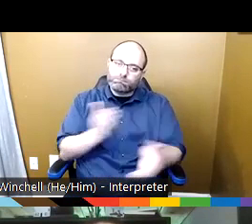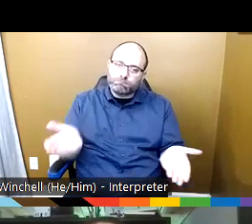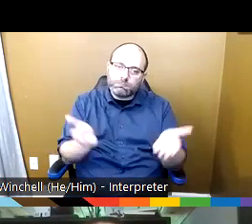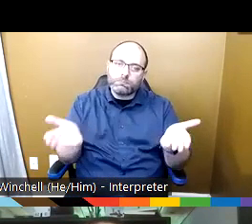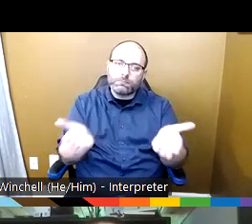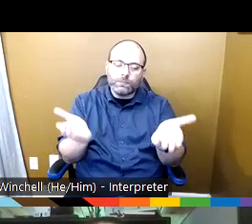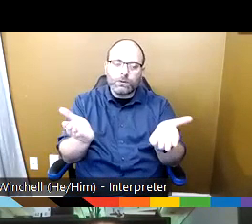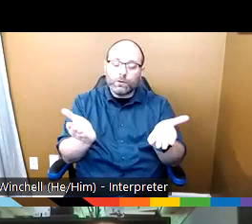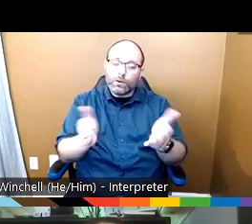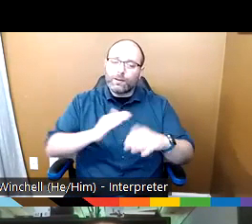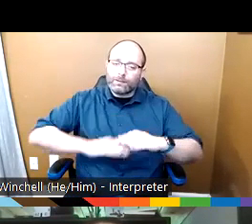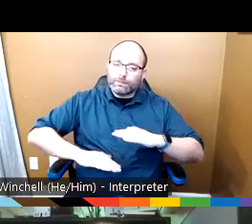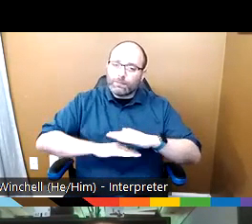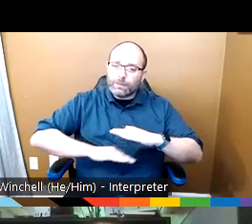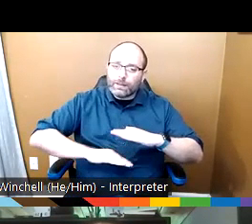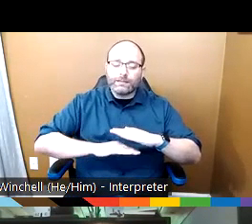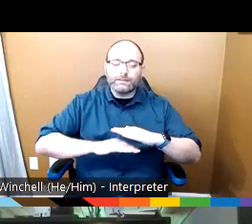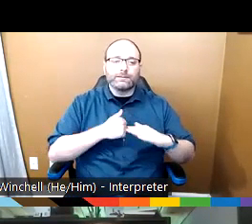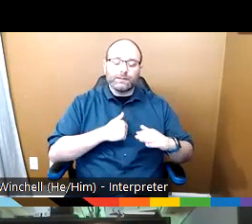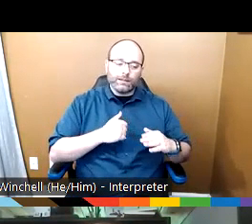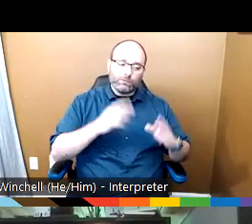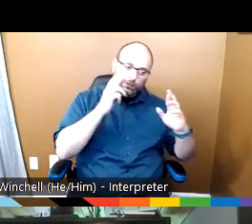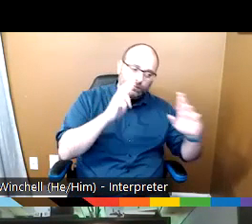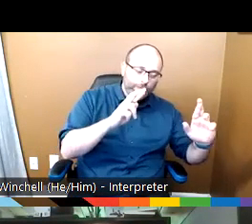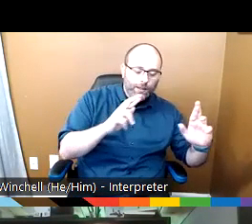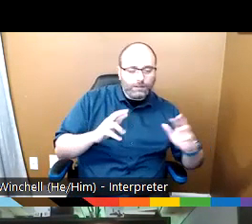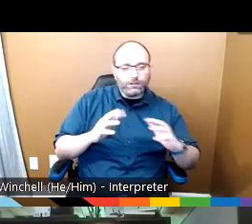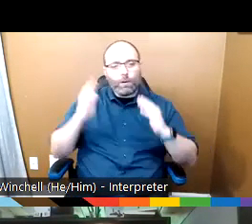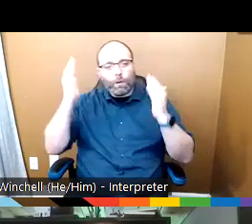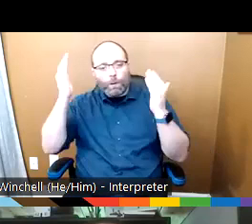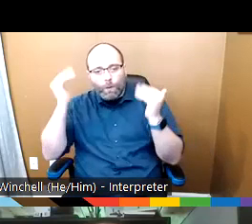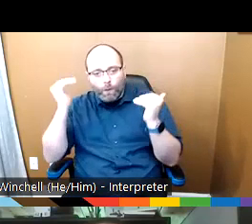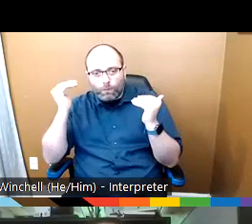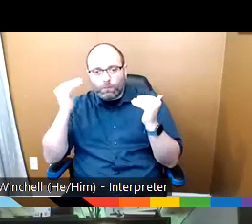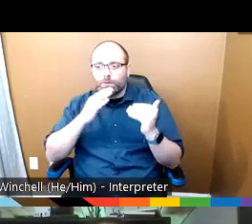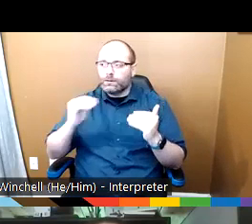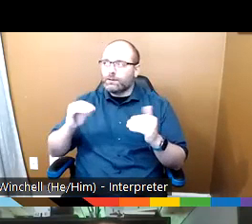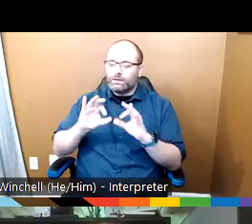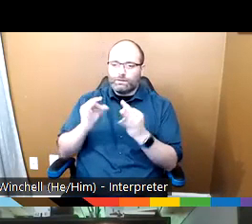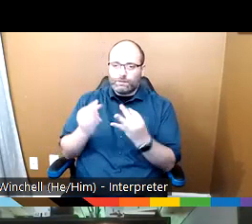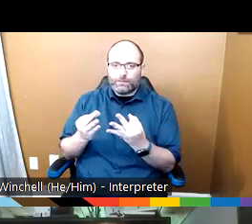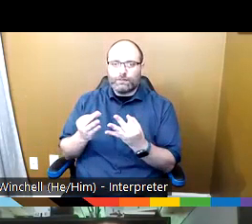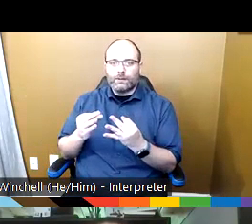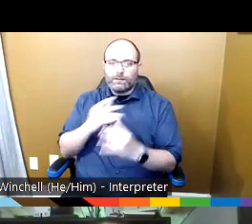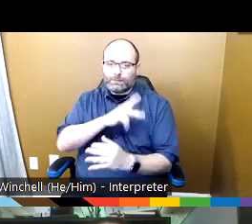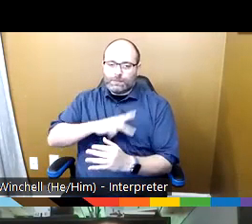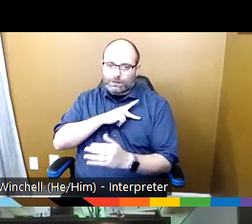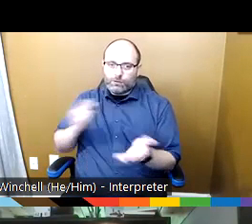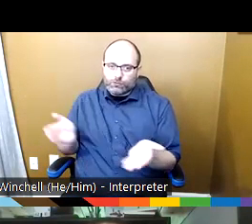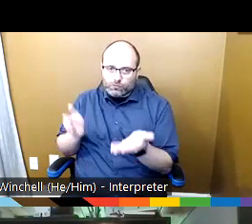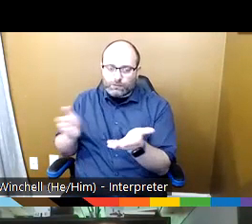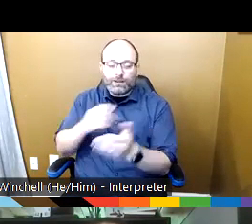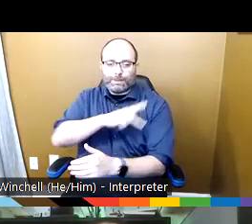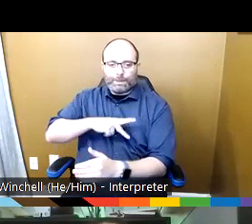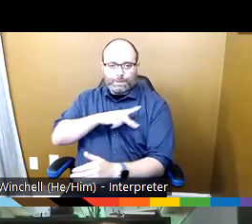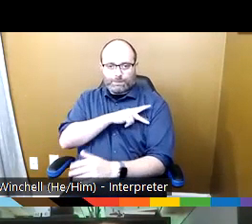on respect, that emerges from hope, that is family, person-driven, especially culture that takes